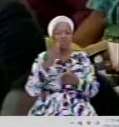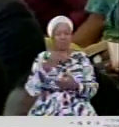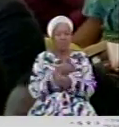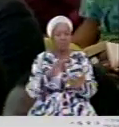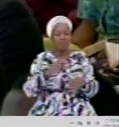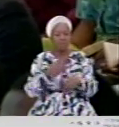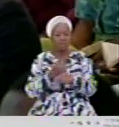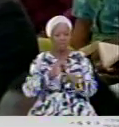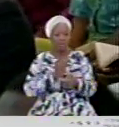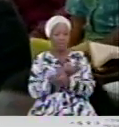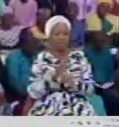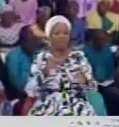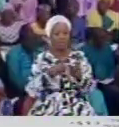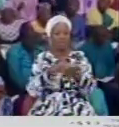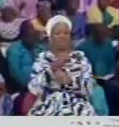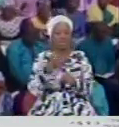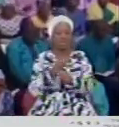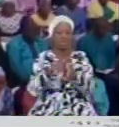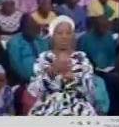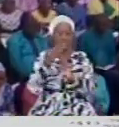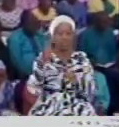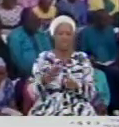year in Jesus' name.